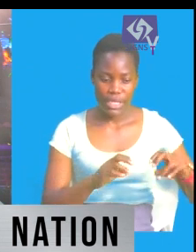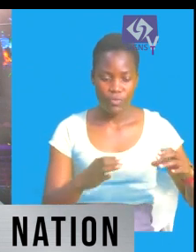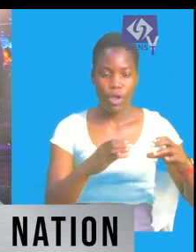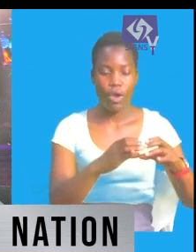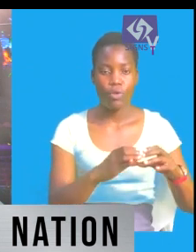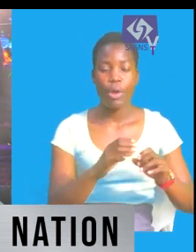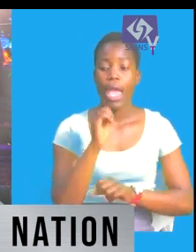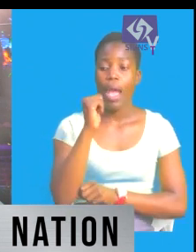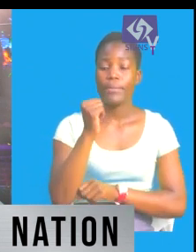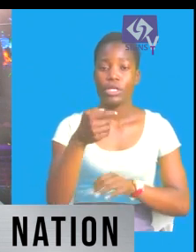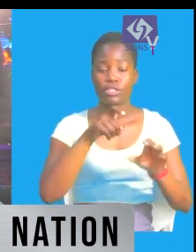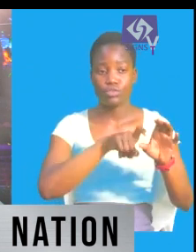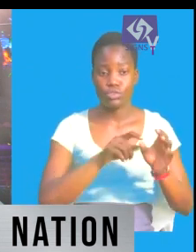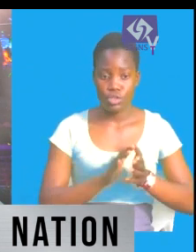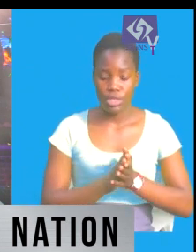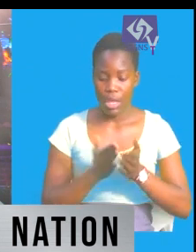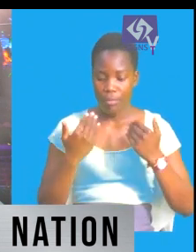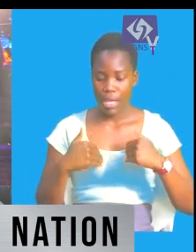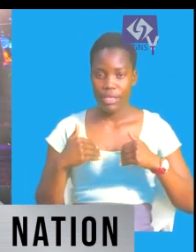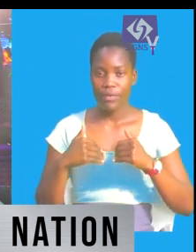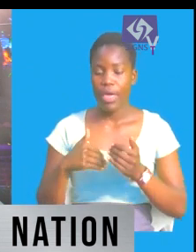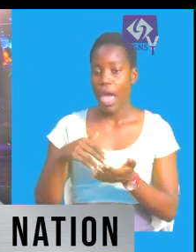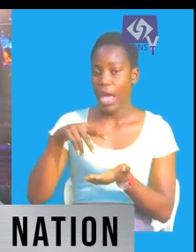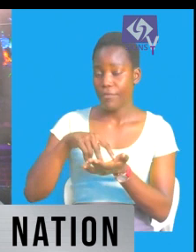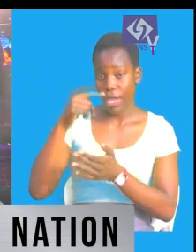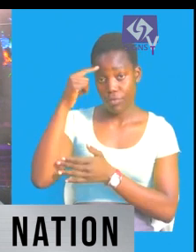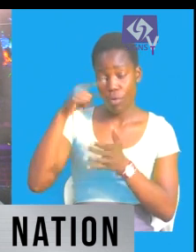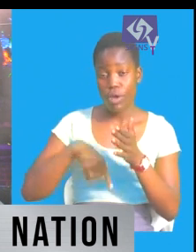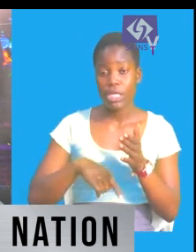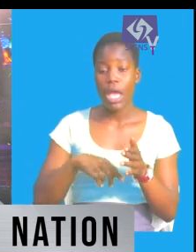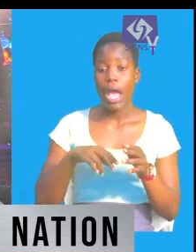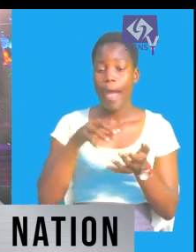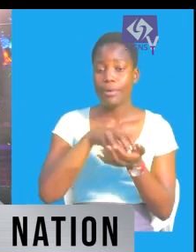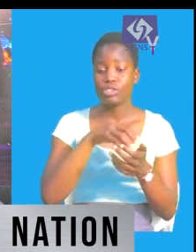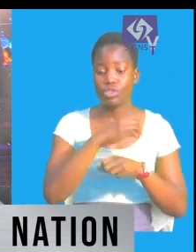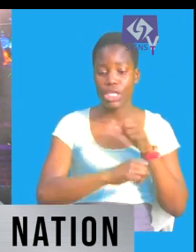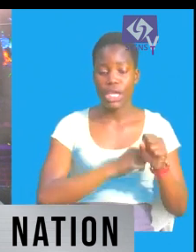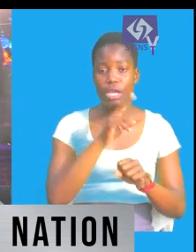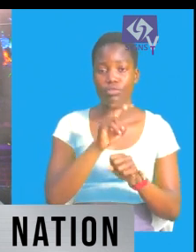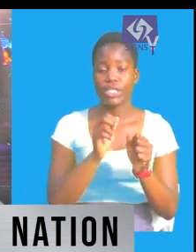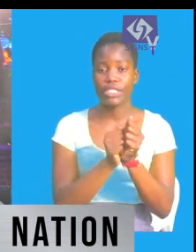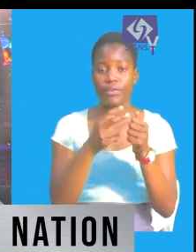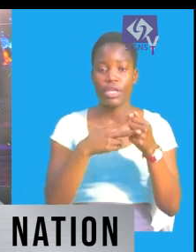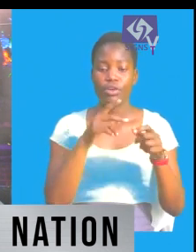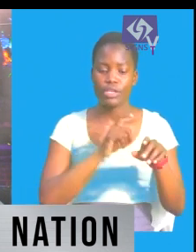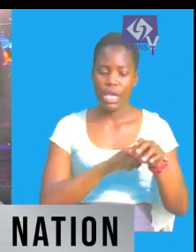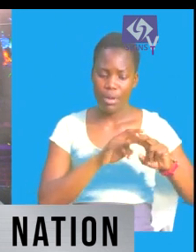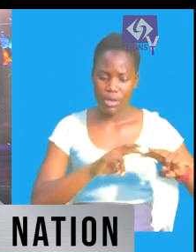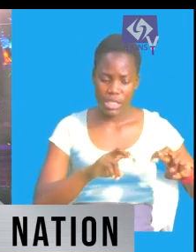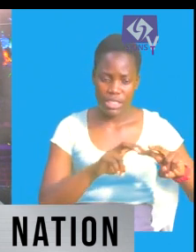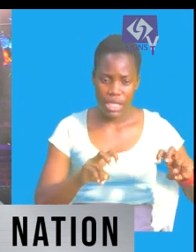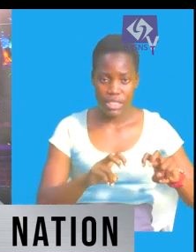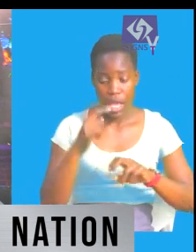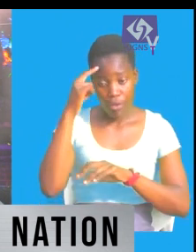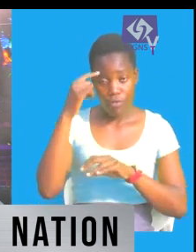join, right. I vied for a seat in 2017. So when I was looking for where to